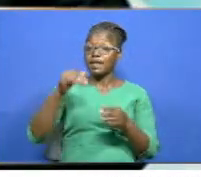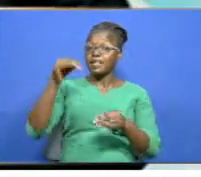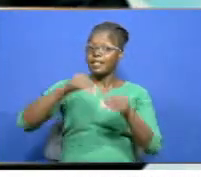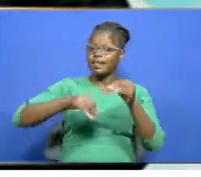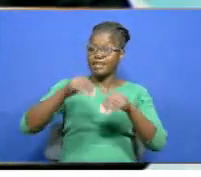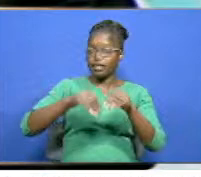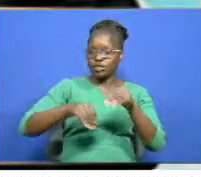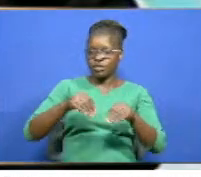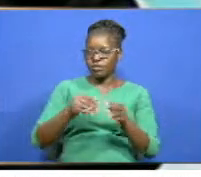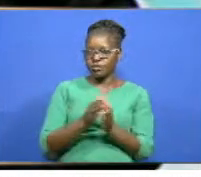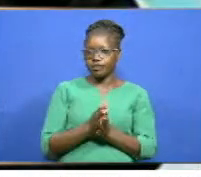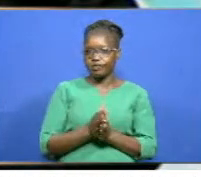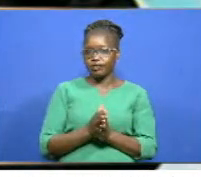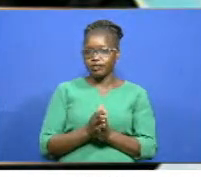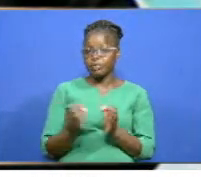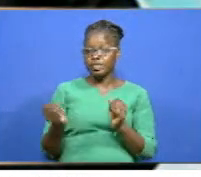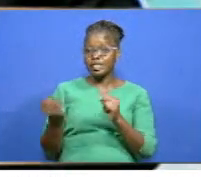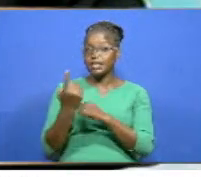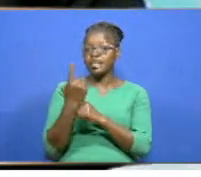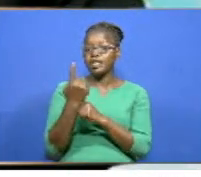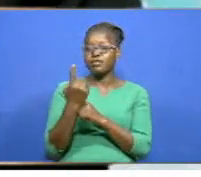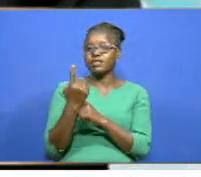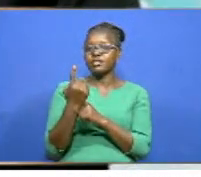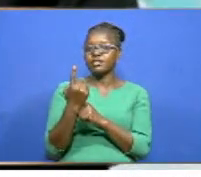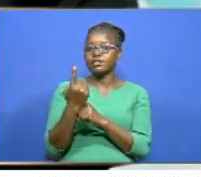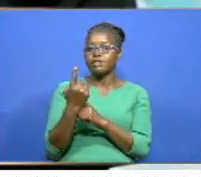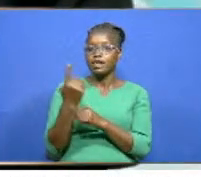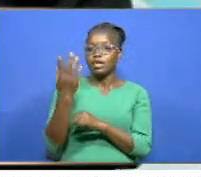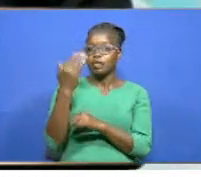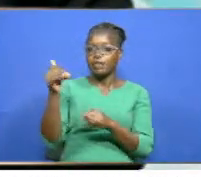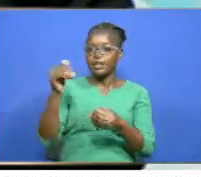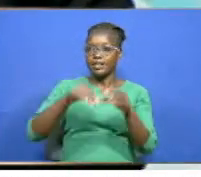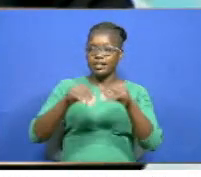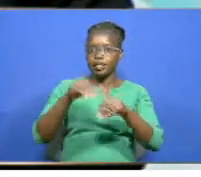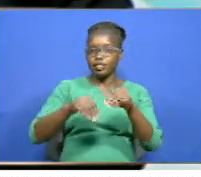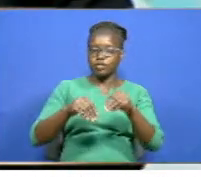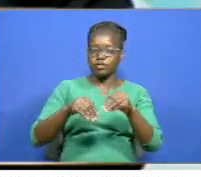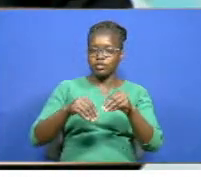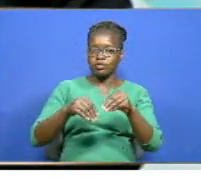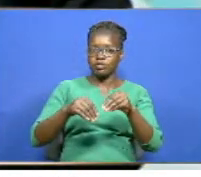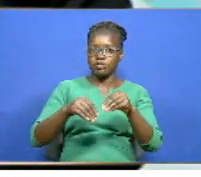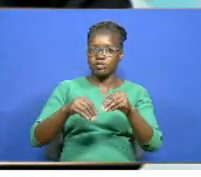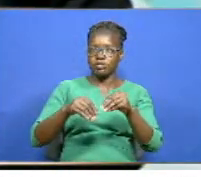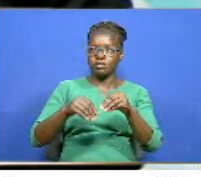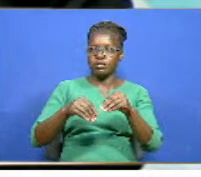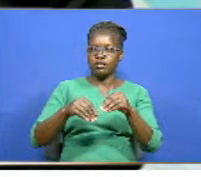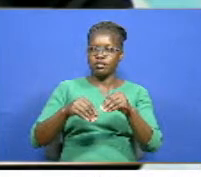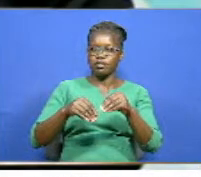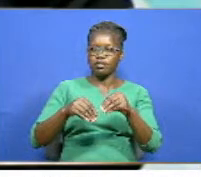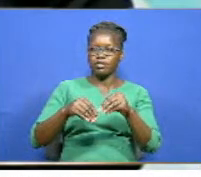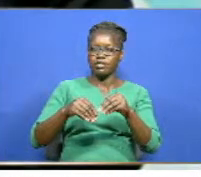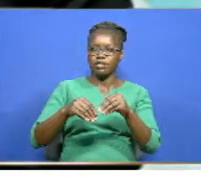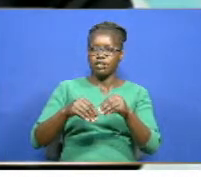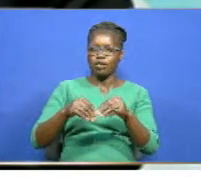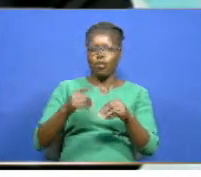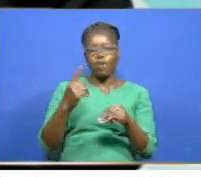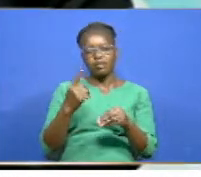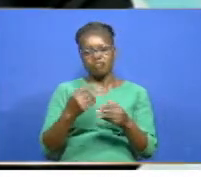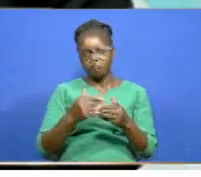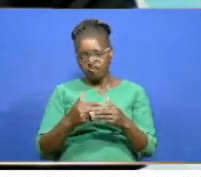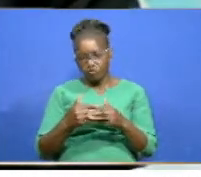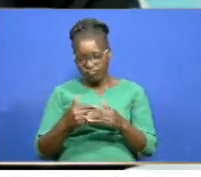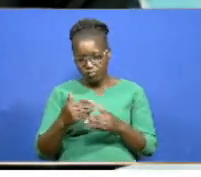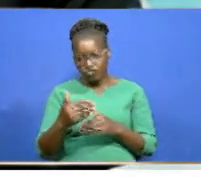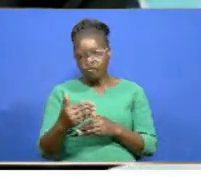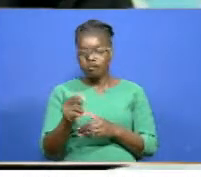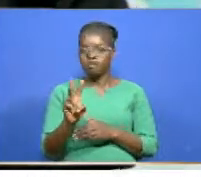have 11 by-elections slated to be happening in the next 1 or 2 months, beginning